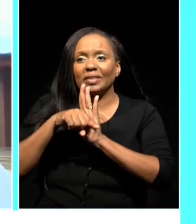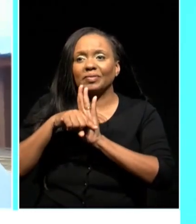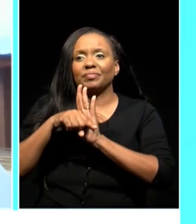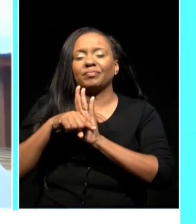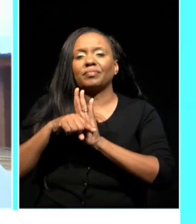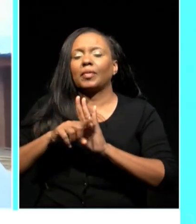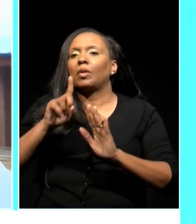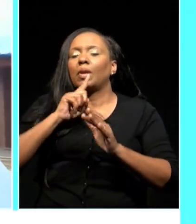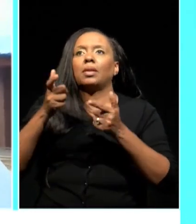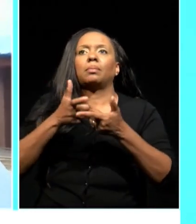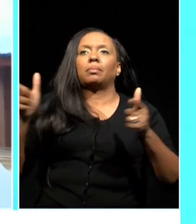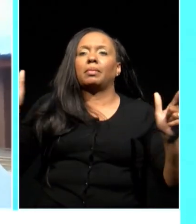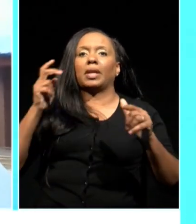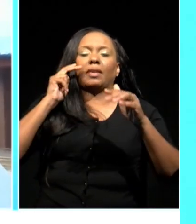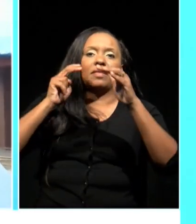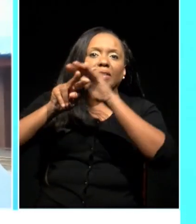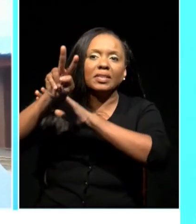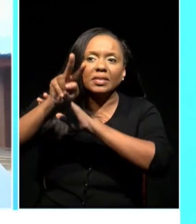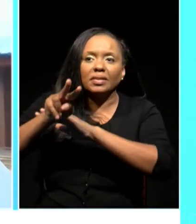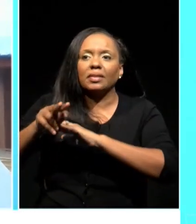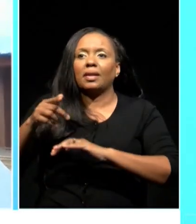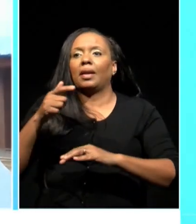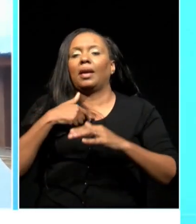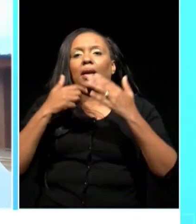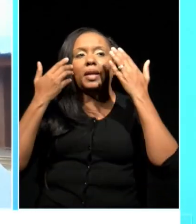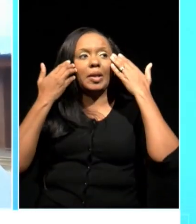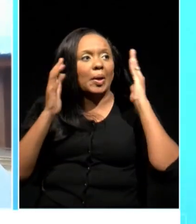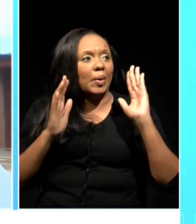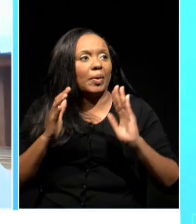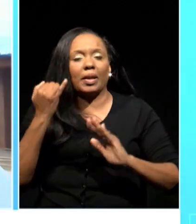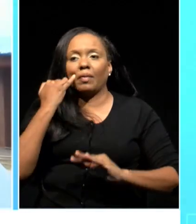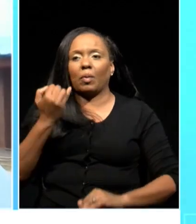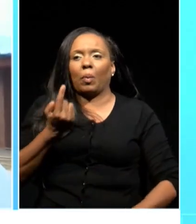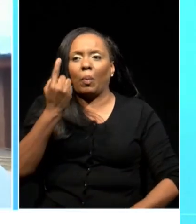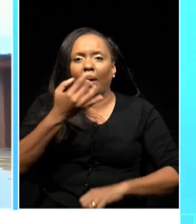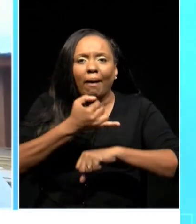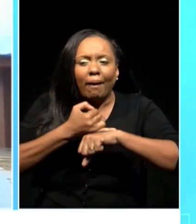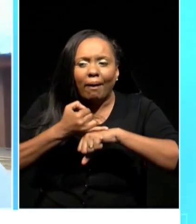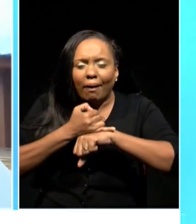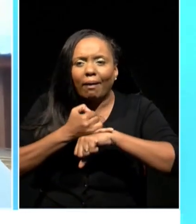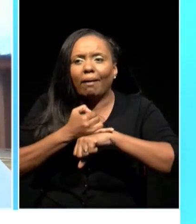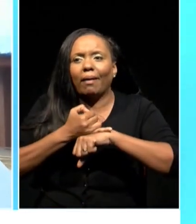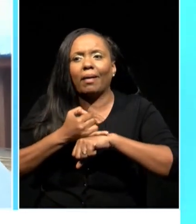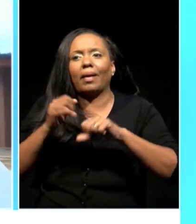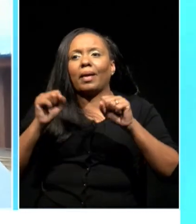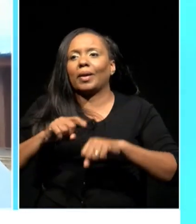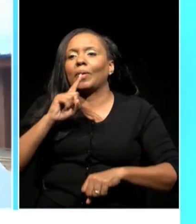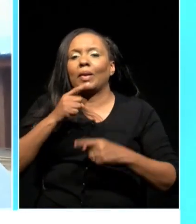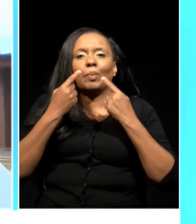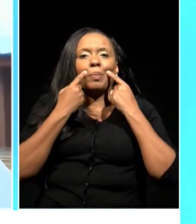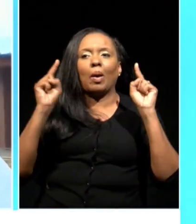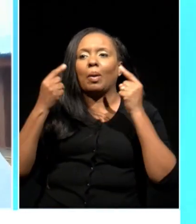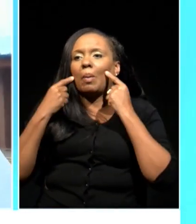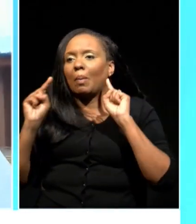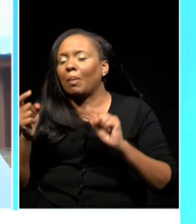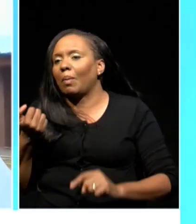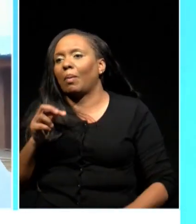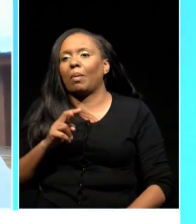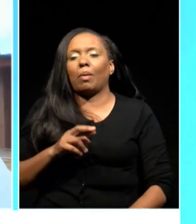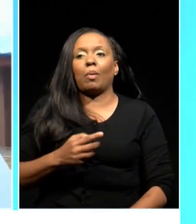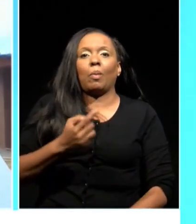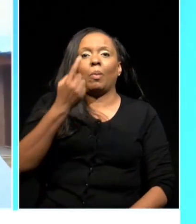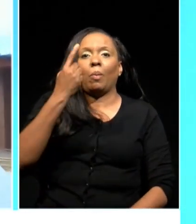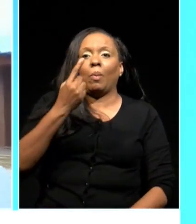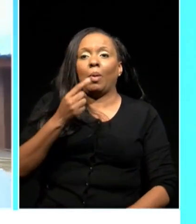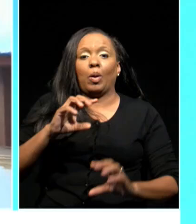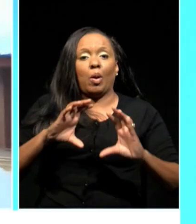big a vision that I don't see one little island like Barbados being able to carry through, or one little administration like the Barbados